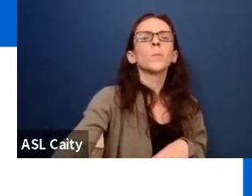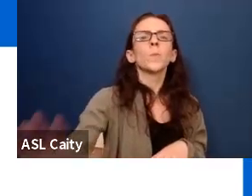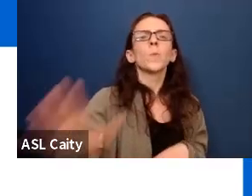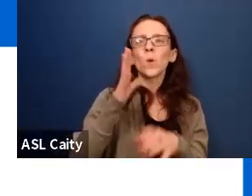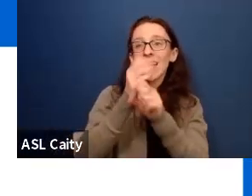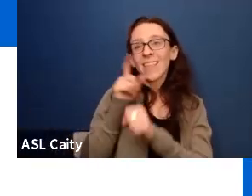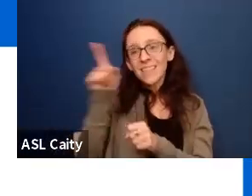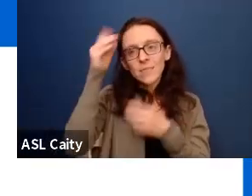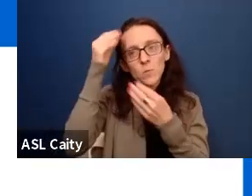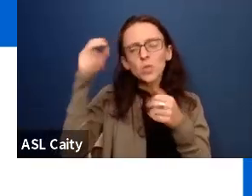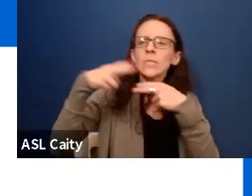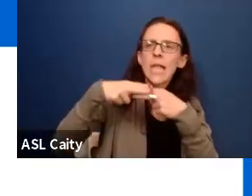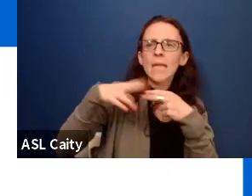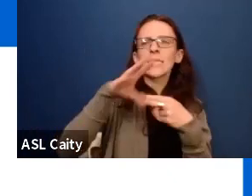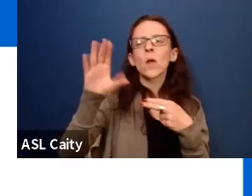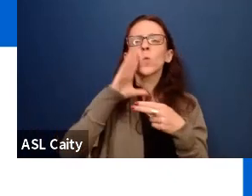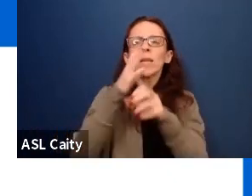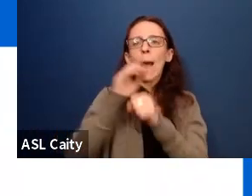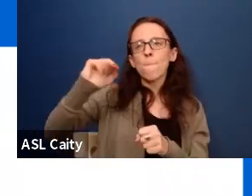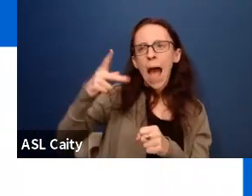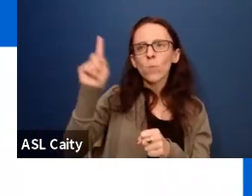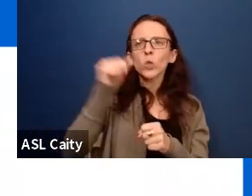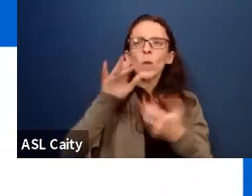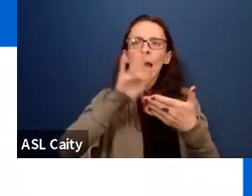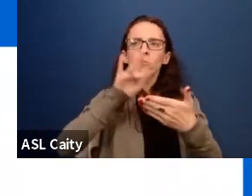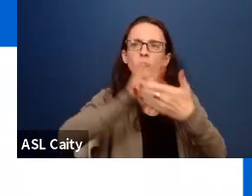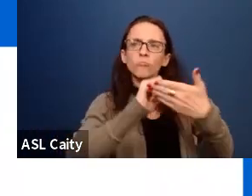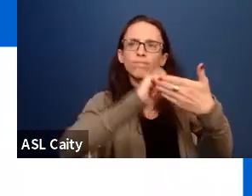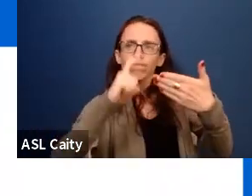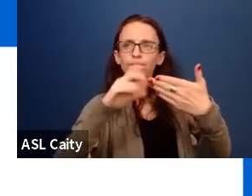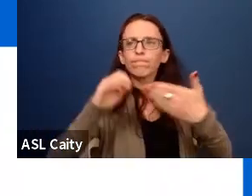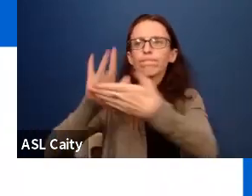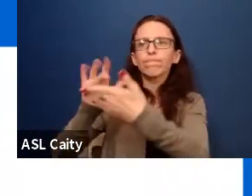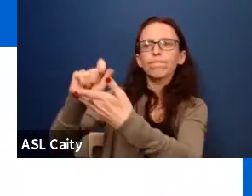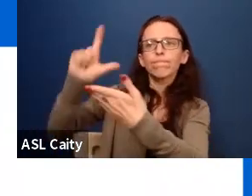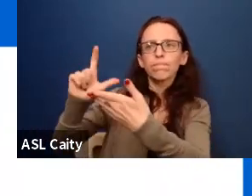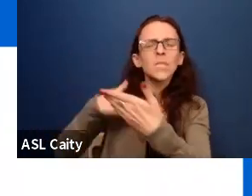don't expect you to necessarily have immediate comments now.